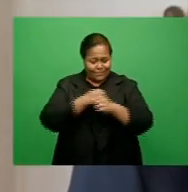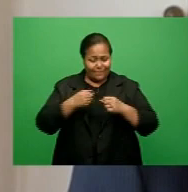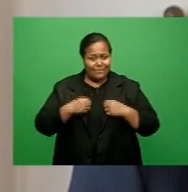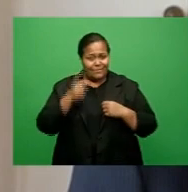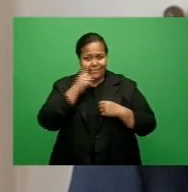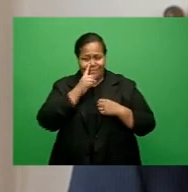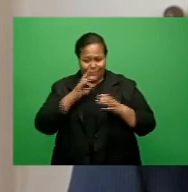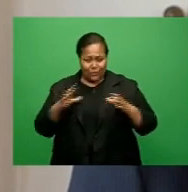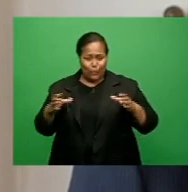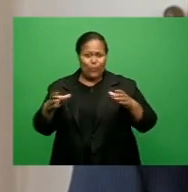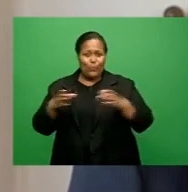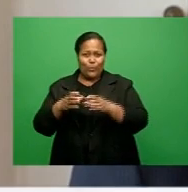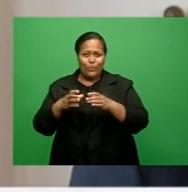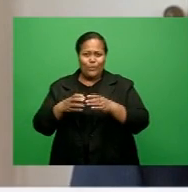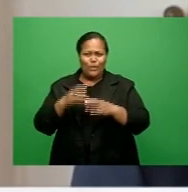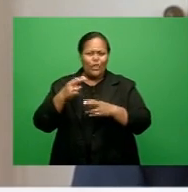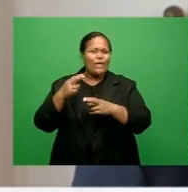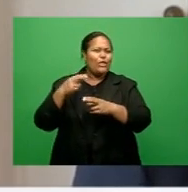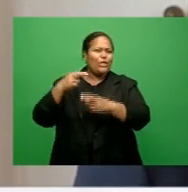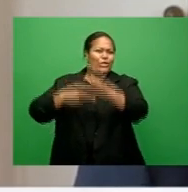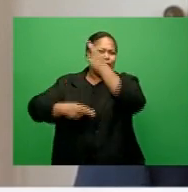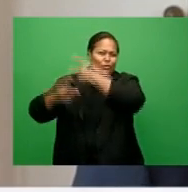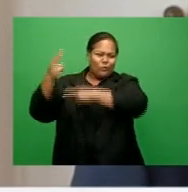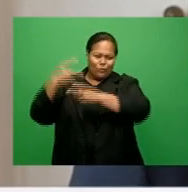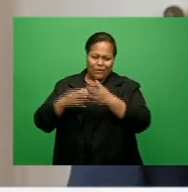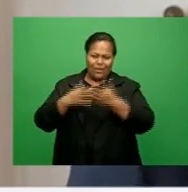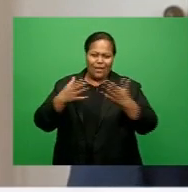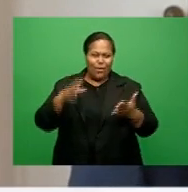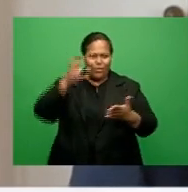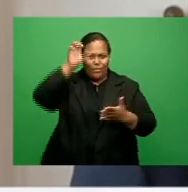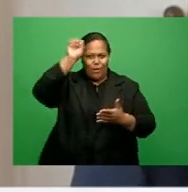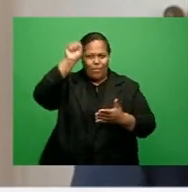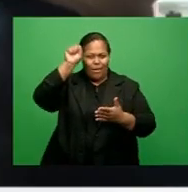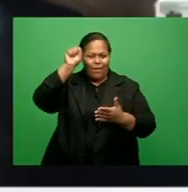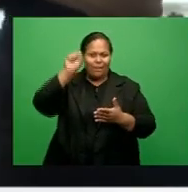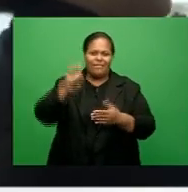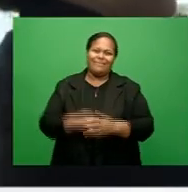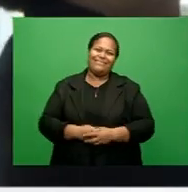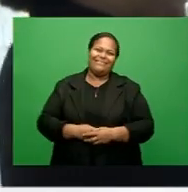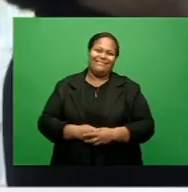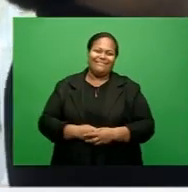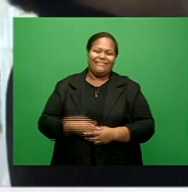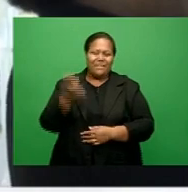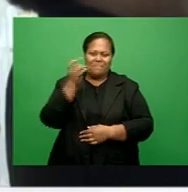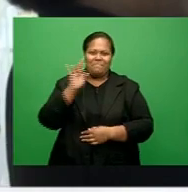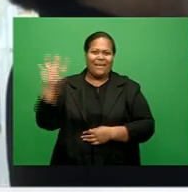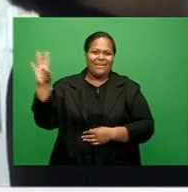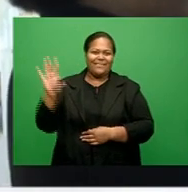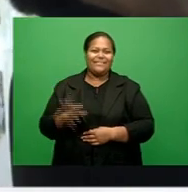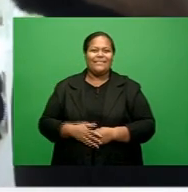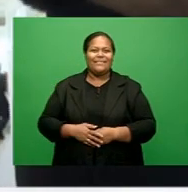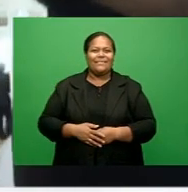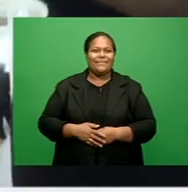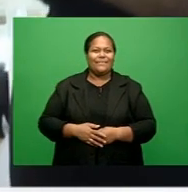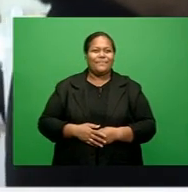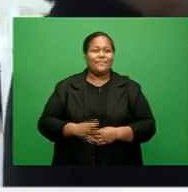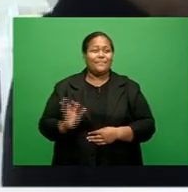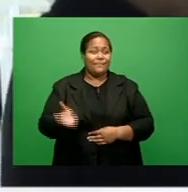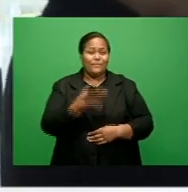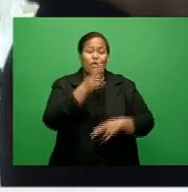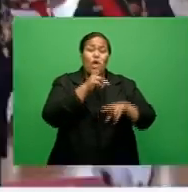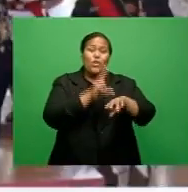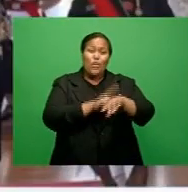this historical and important milestone since independence. College of Honor Chairperson Dr. Akanisi